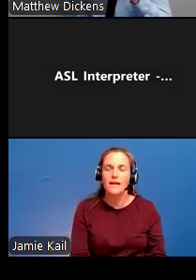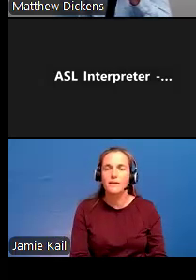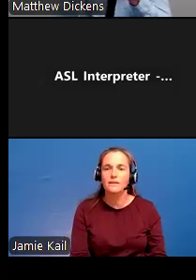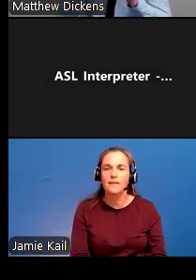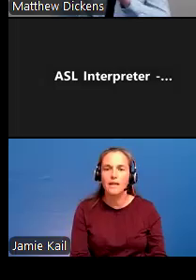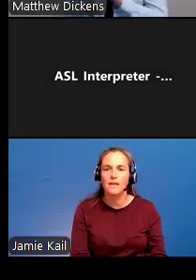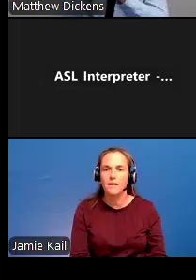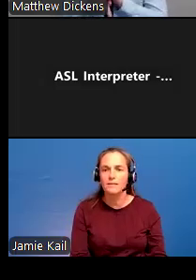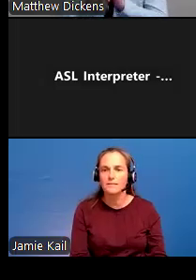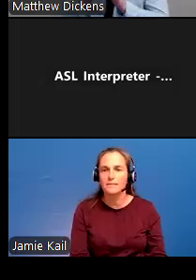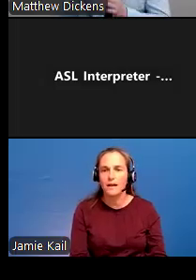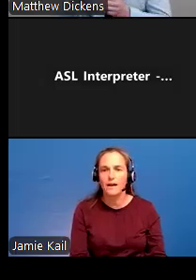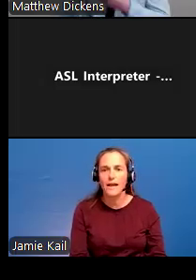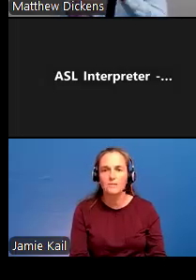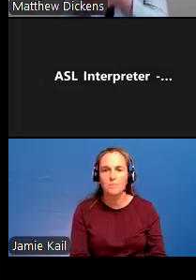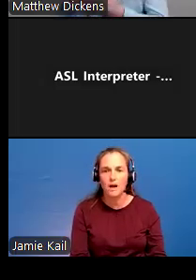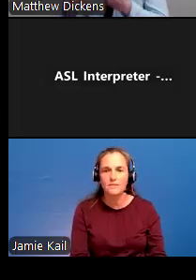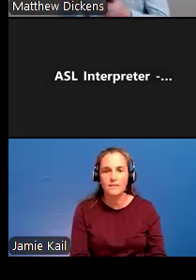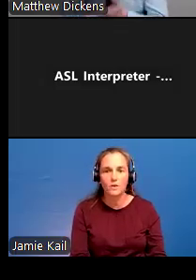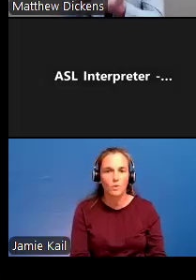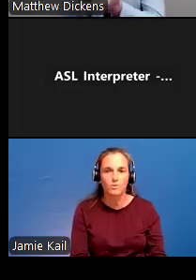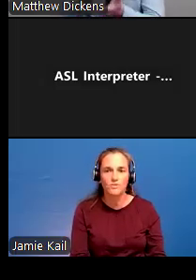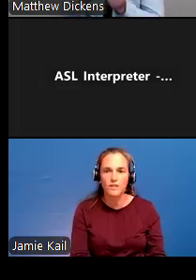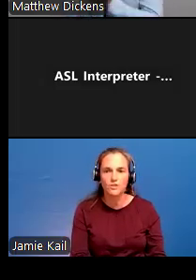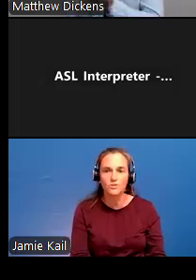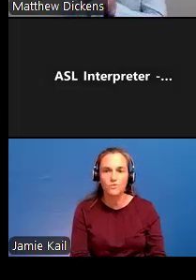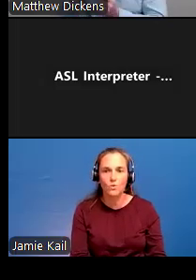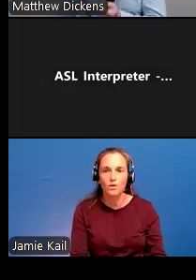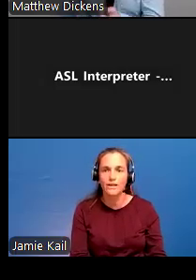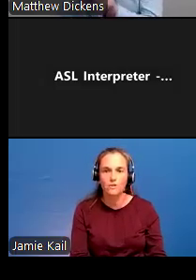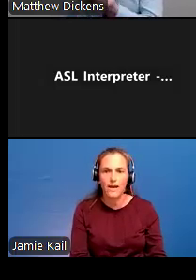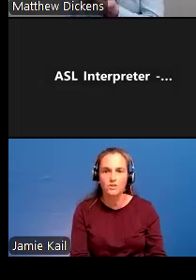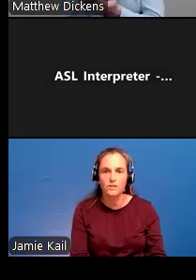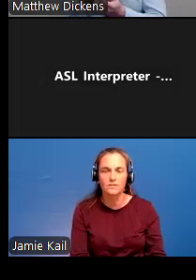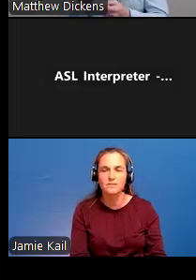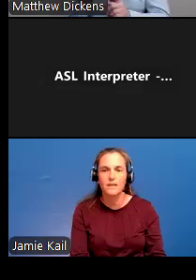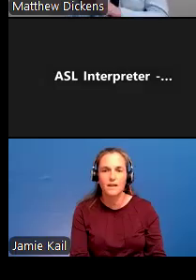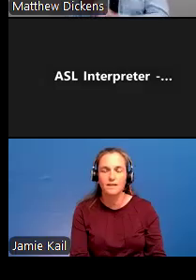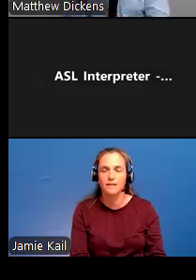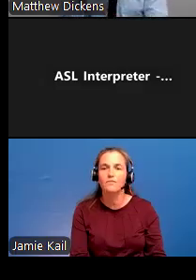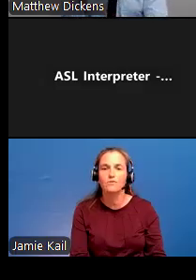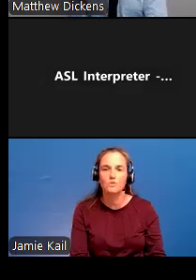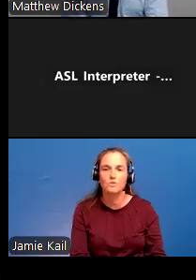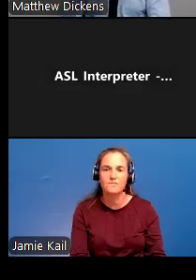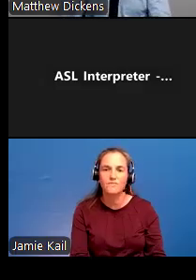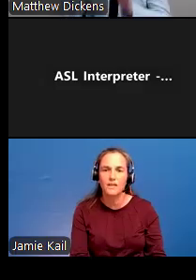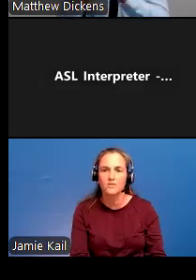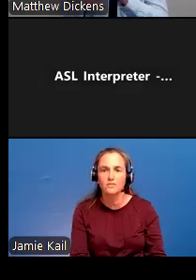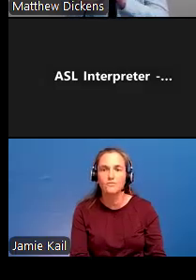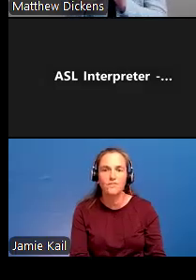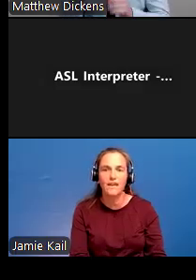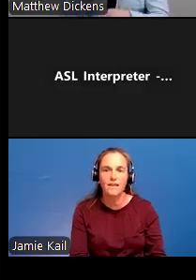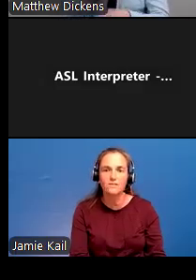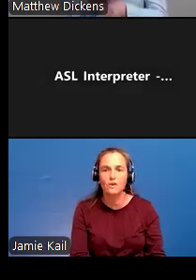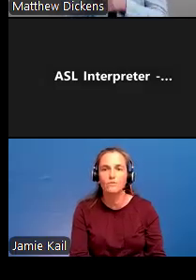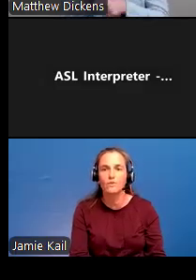Amanda and APS has policy or procedures for interactions and those specifications